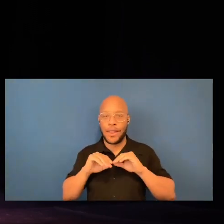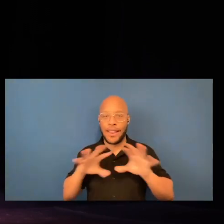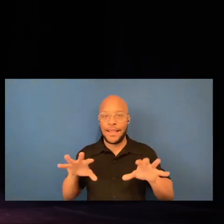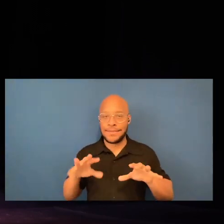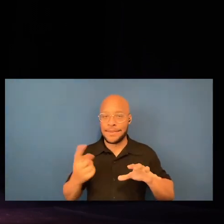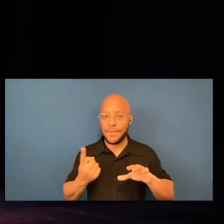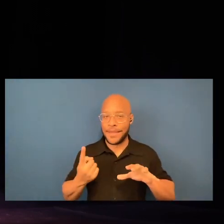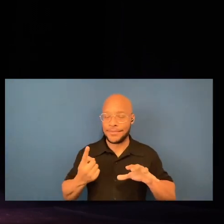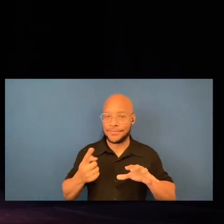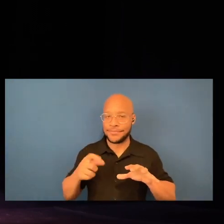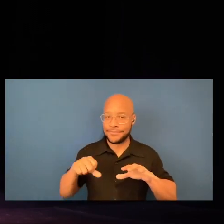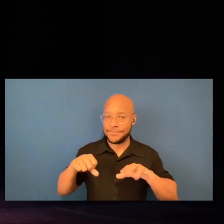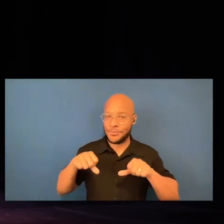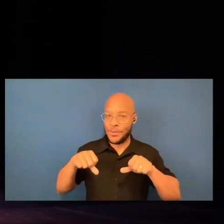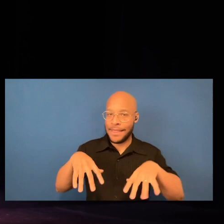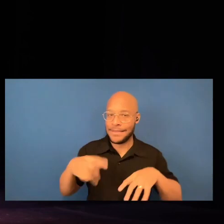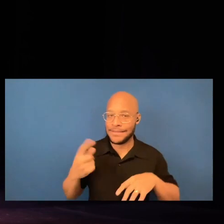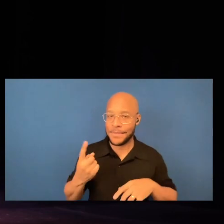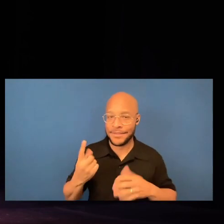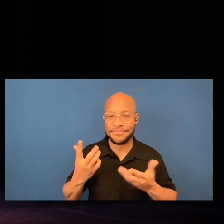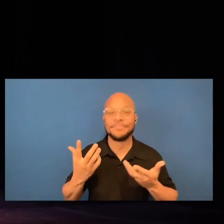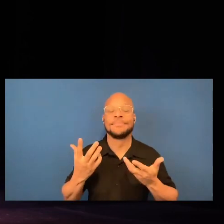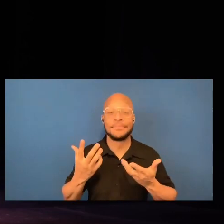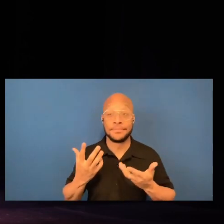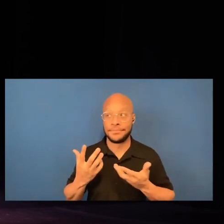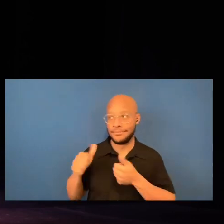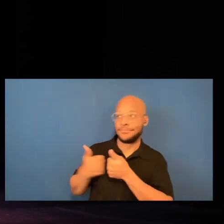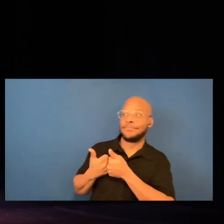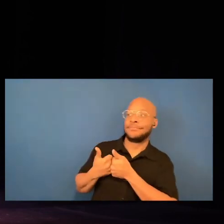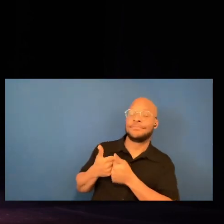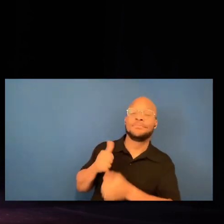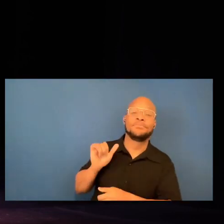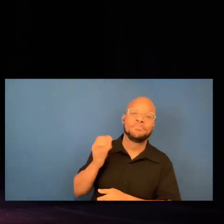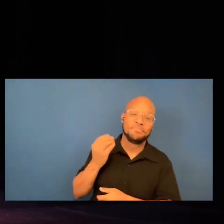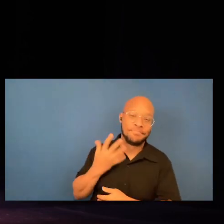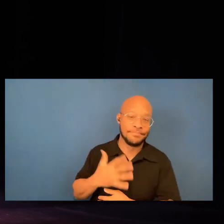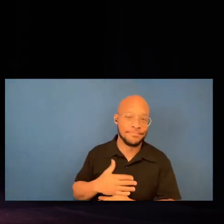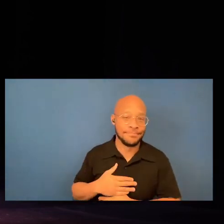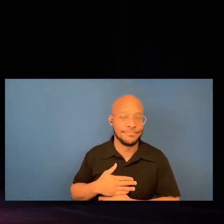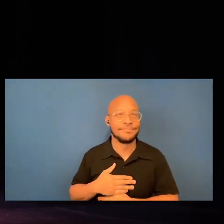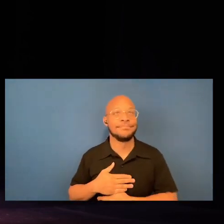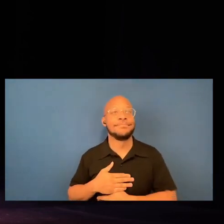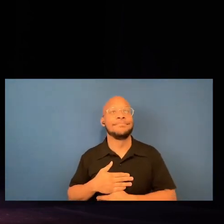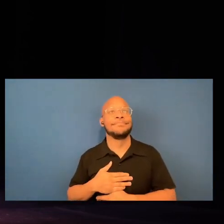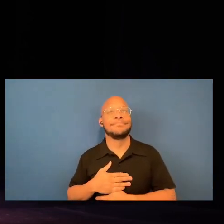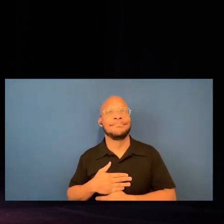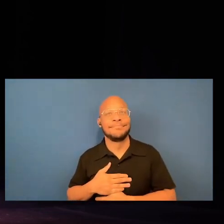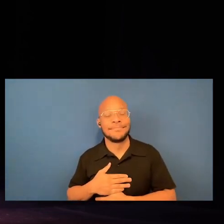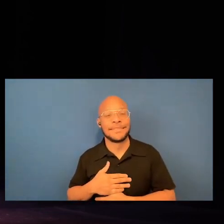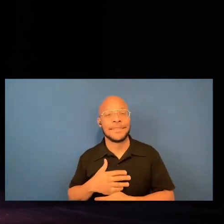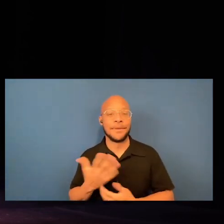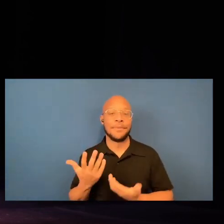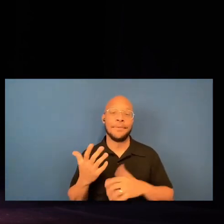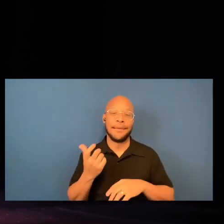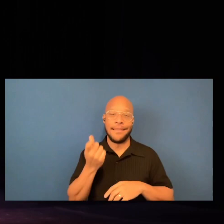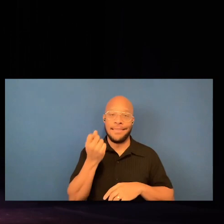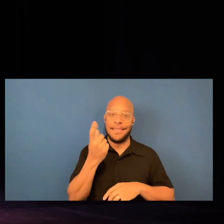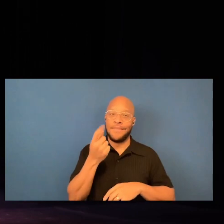And so, like an 11 o'clock number in a bad movie, I wrote a speech, but I'm giving it